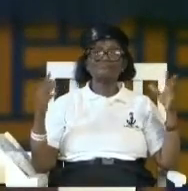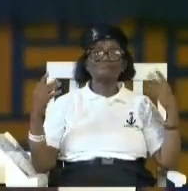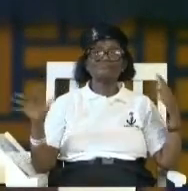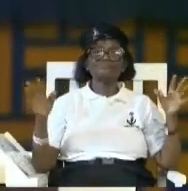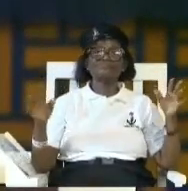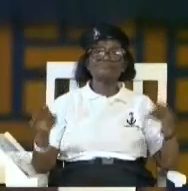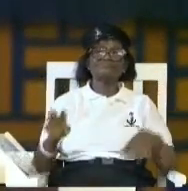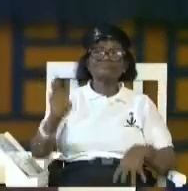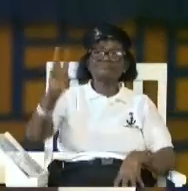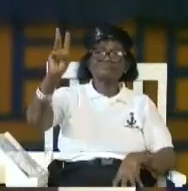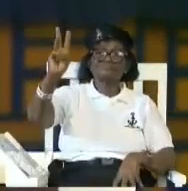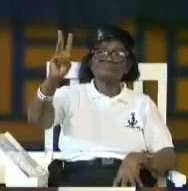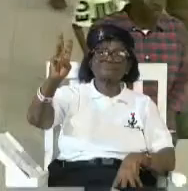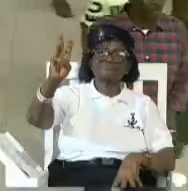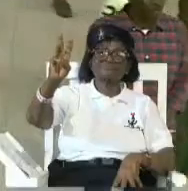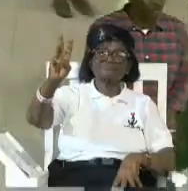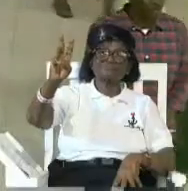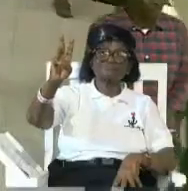Six.